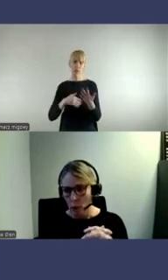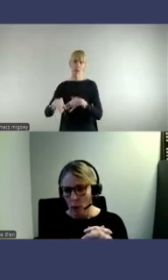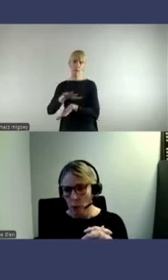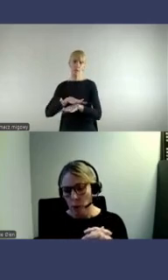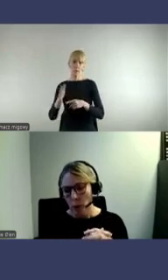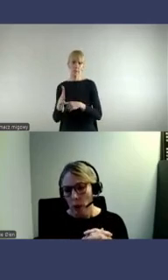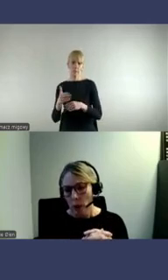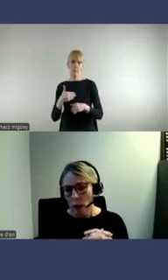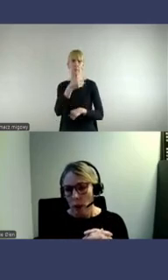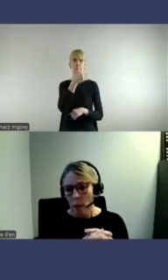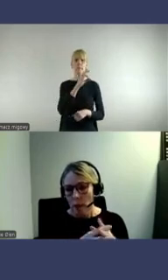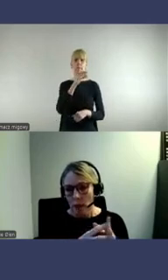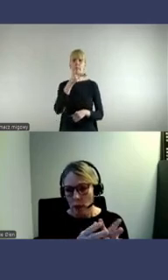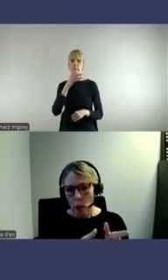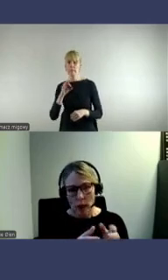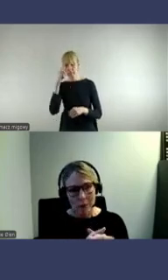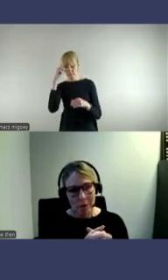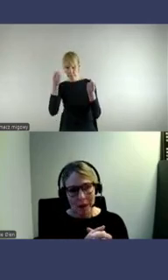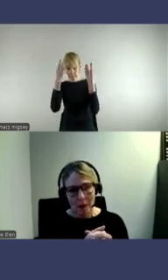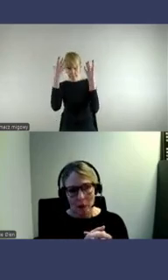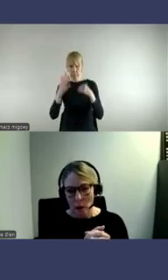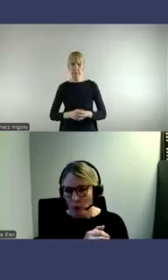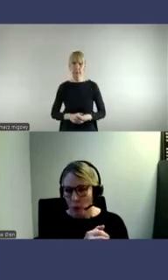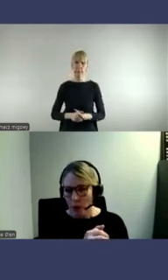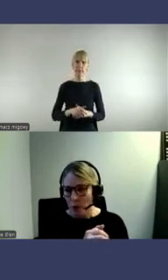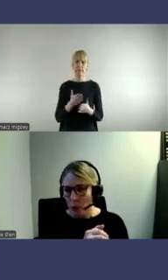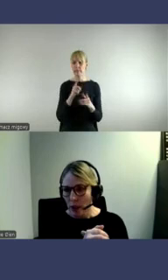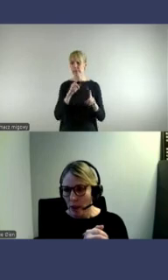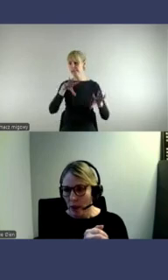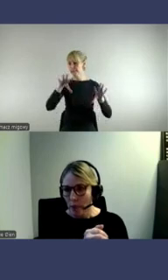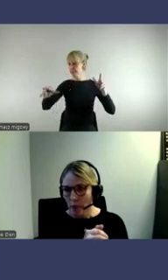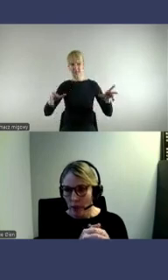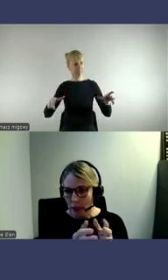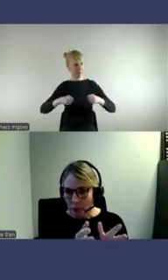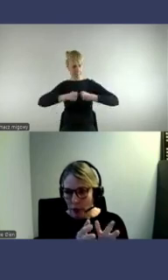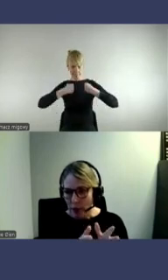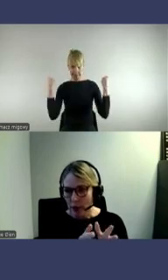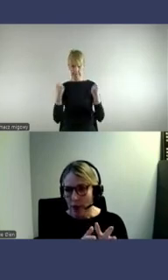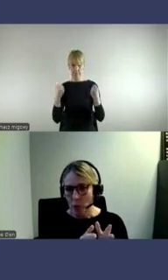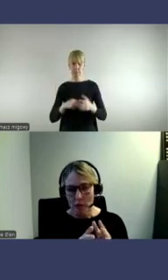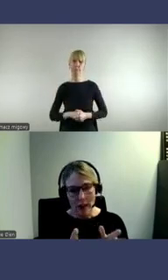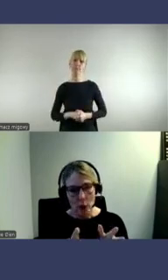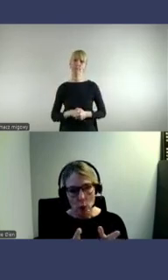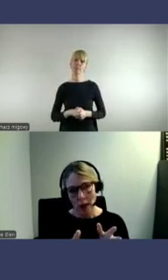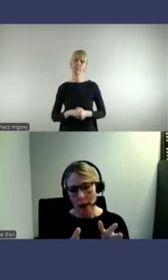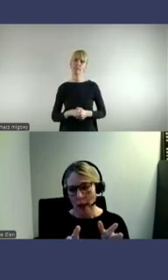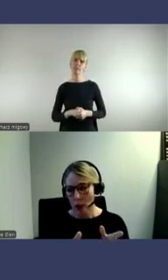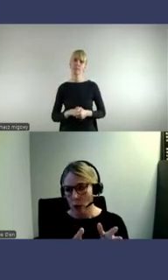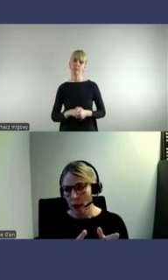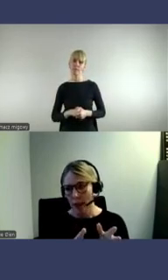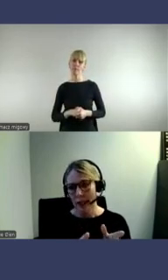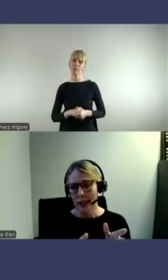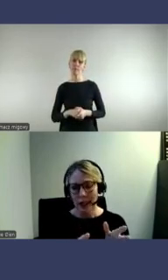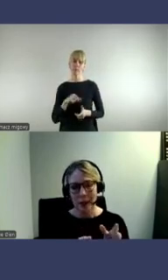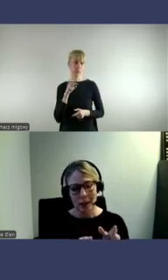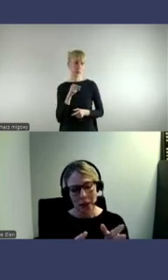the groups. But as one of my respondents put it, these differences seem to vanish when an actual